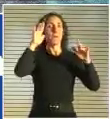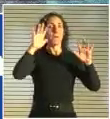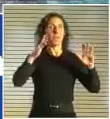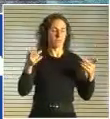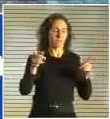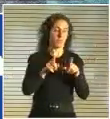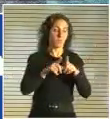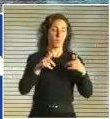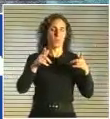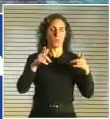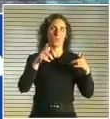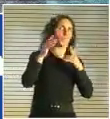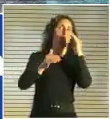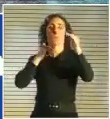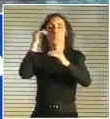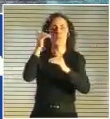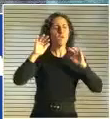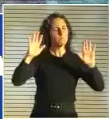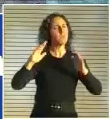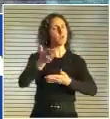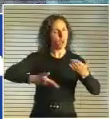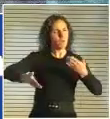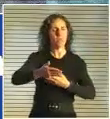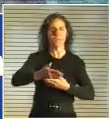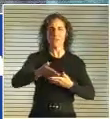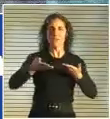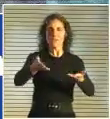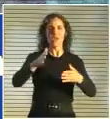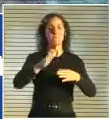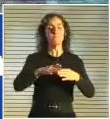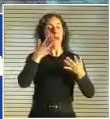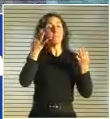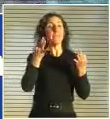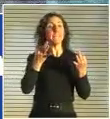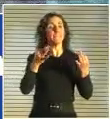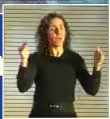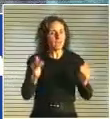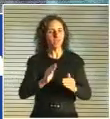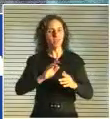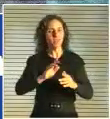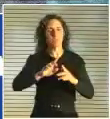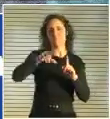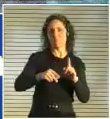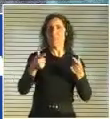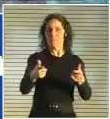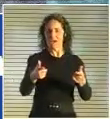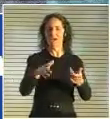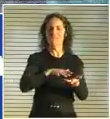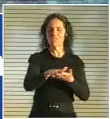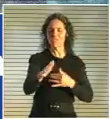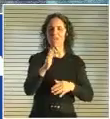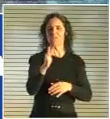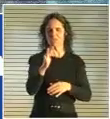collaboration helps you to spread risk and maybe also help it to have a more significant positive impact in the end.